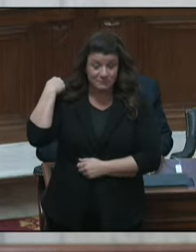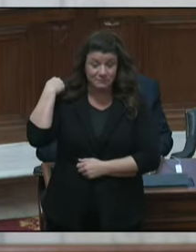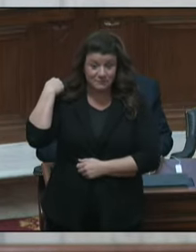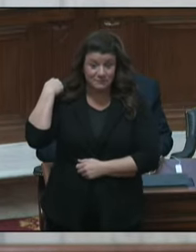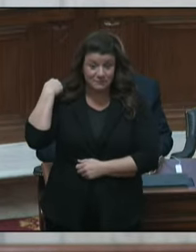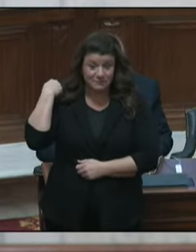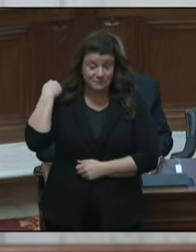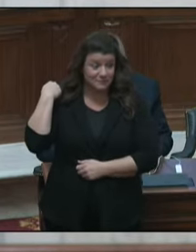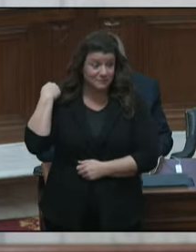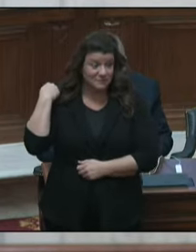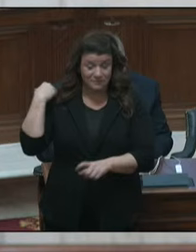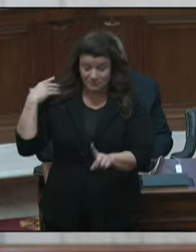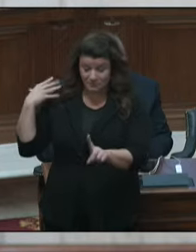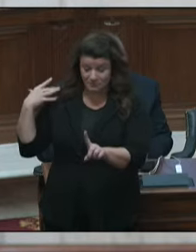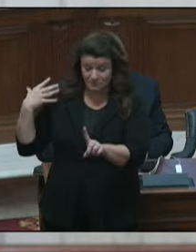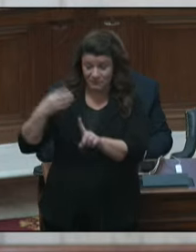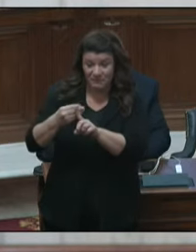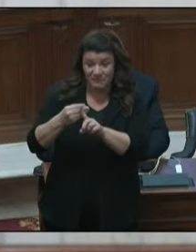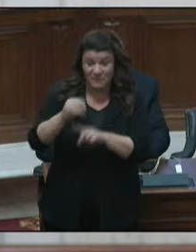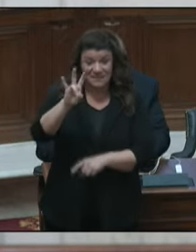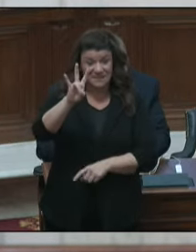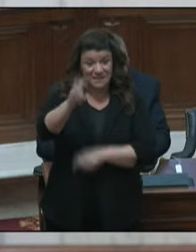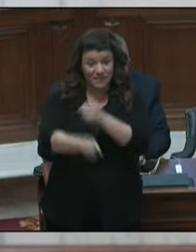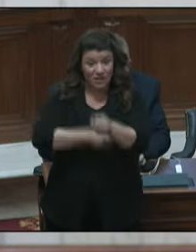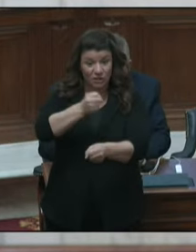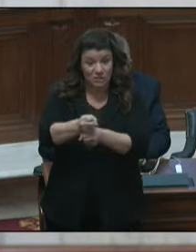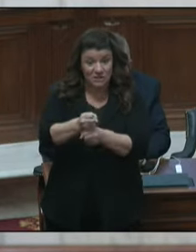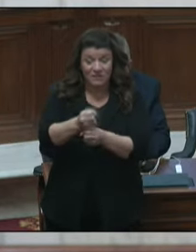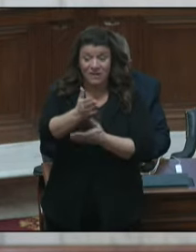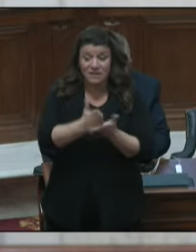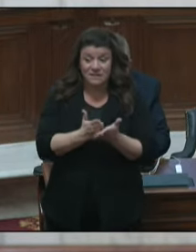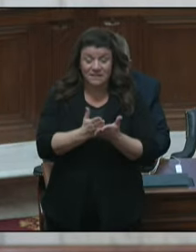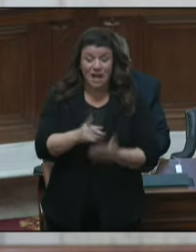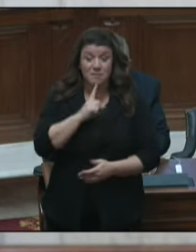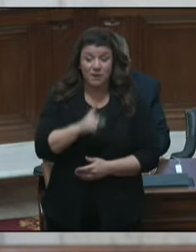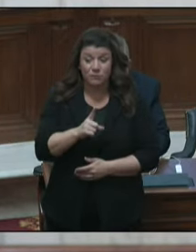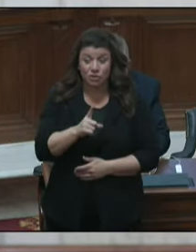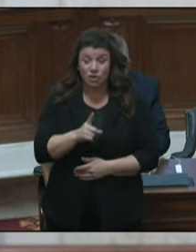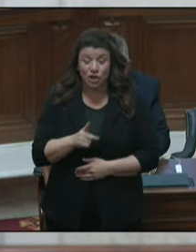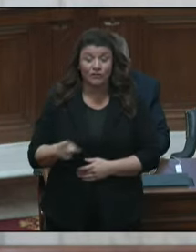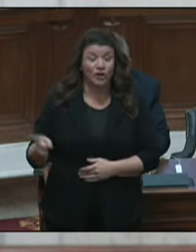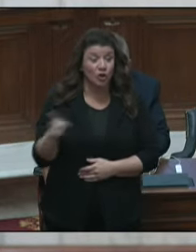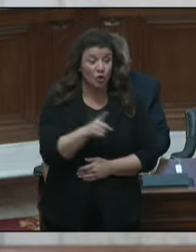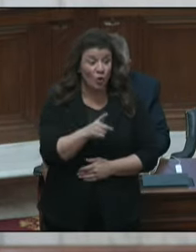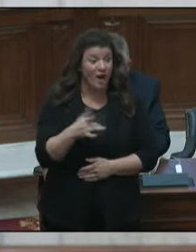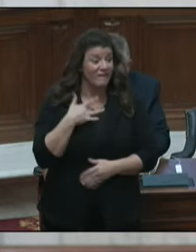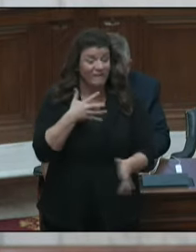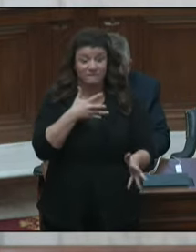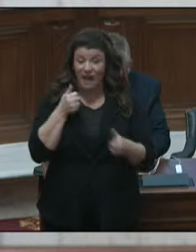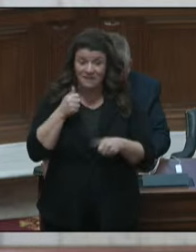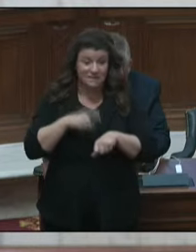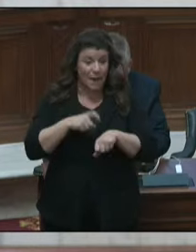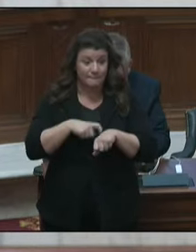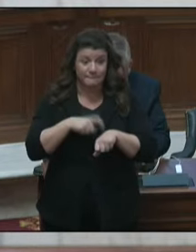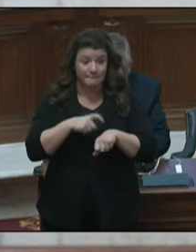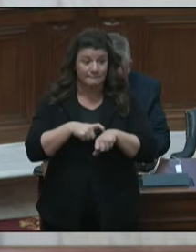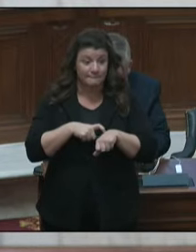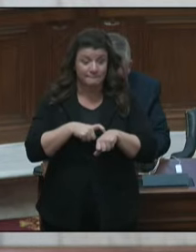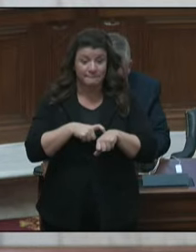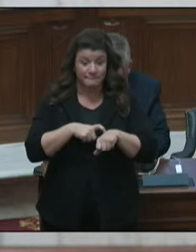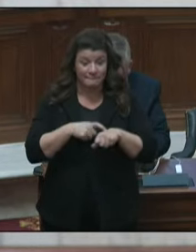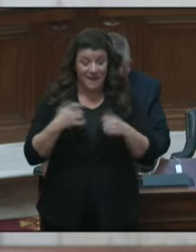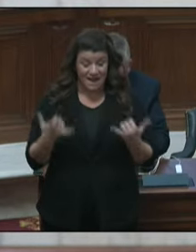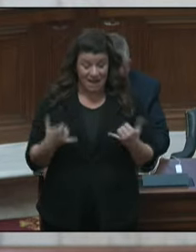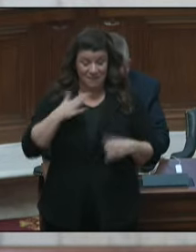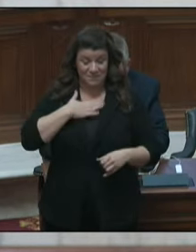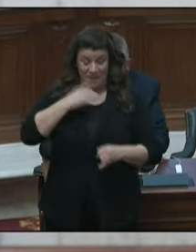and 7 years for some, I'm sure has gone really, really fast. This